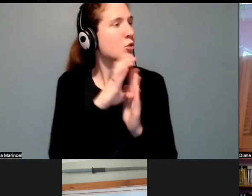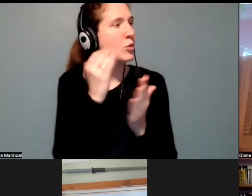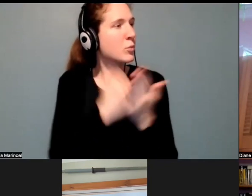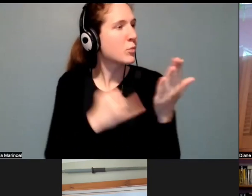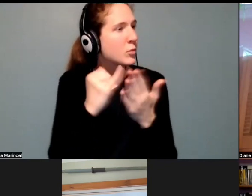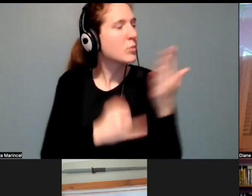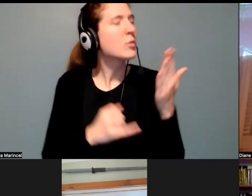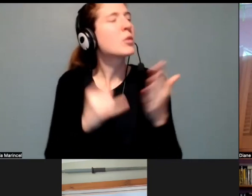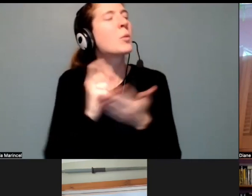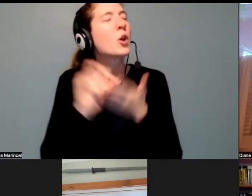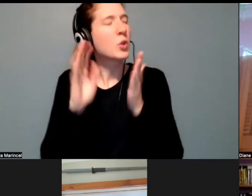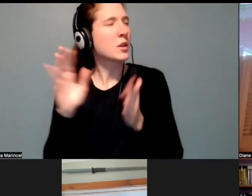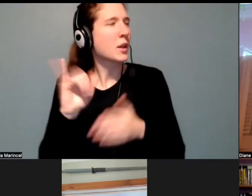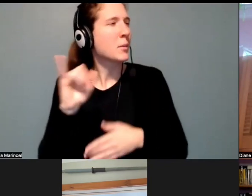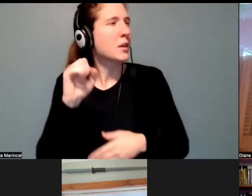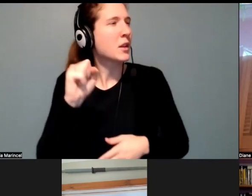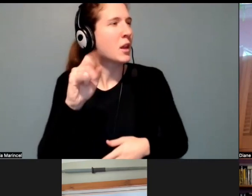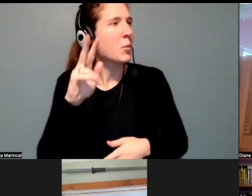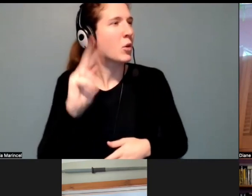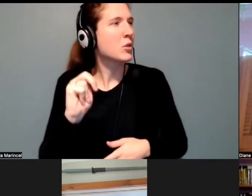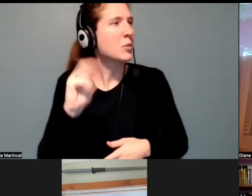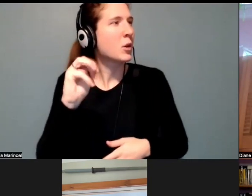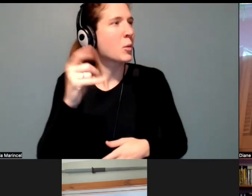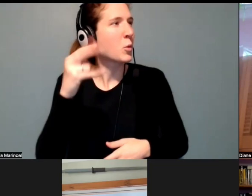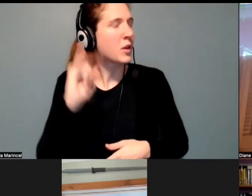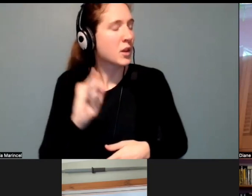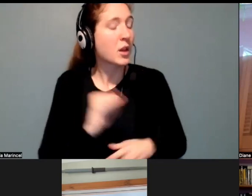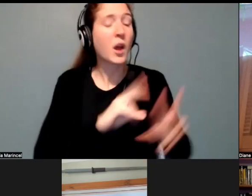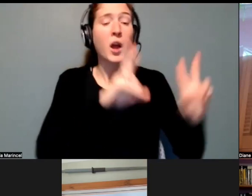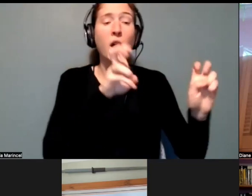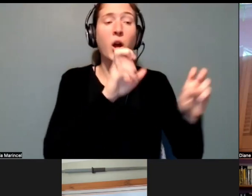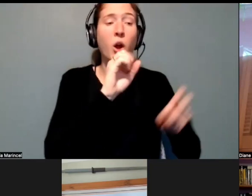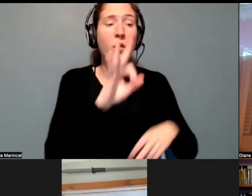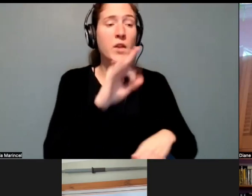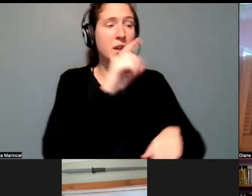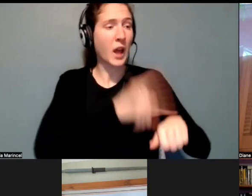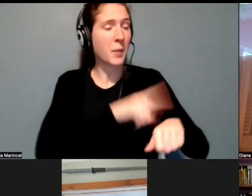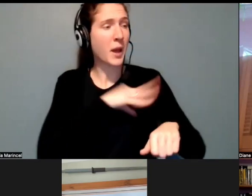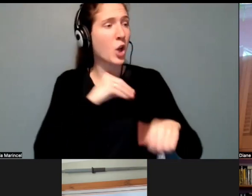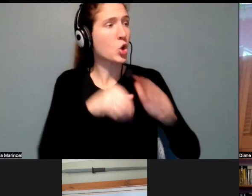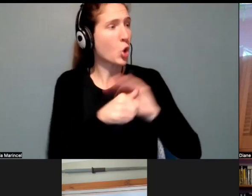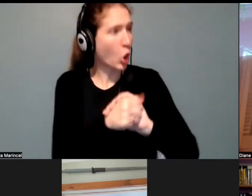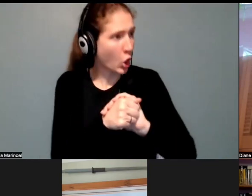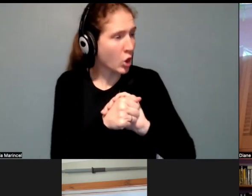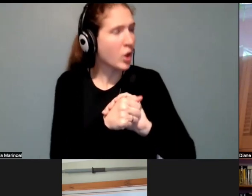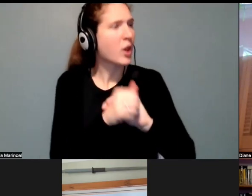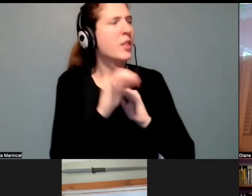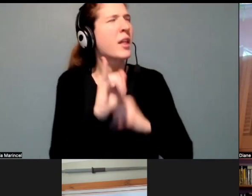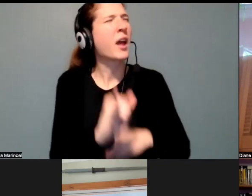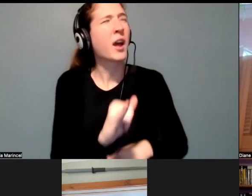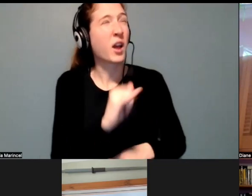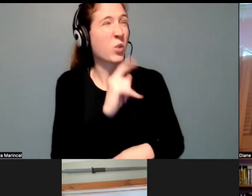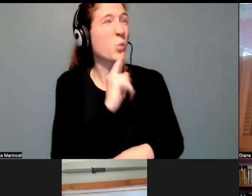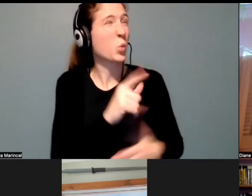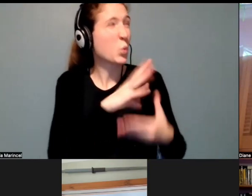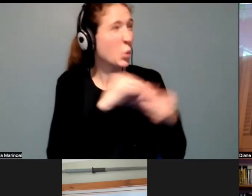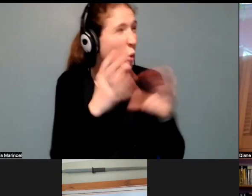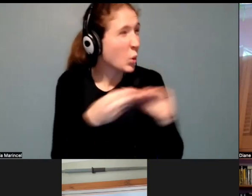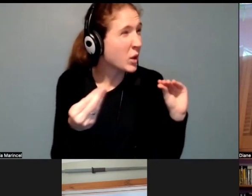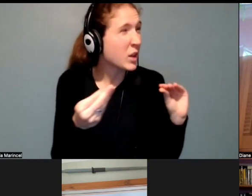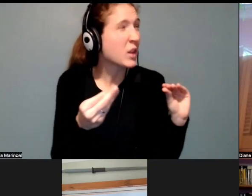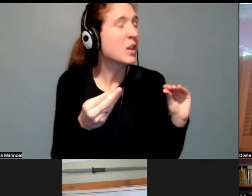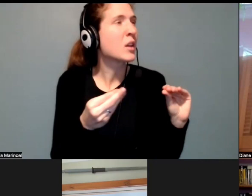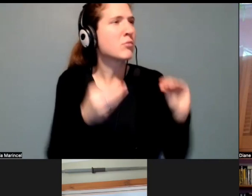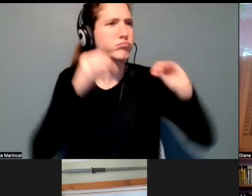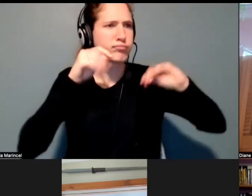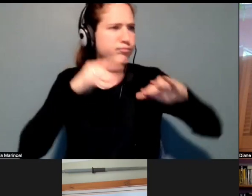and it's called Of Time and Turtles, and that one is a nonfiction narrative, and it actually hit New York Times bestseller the first